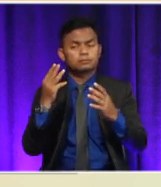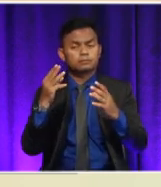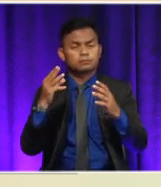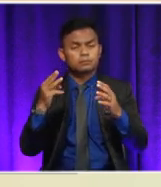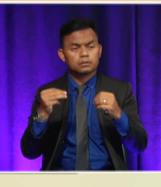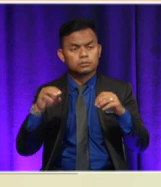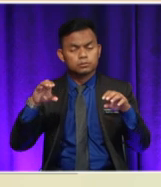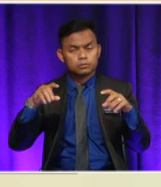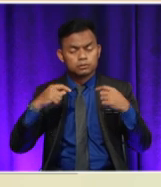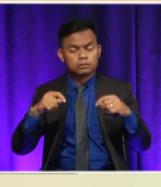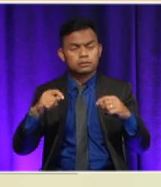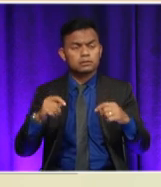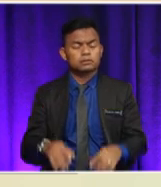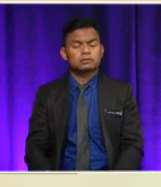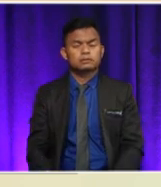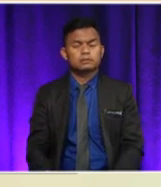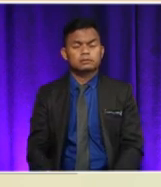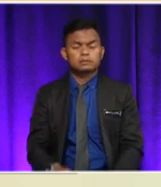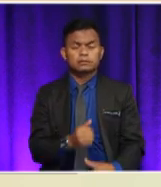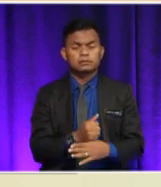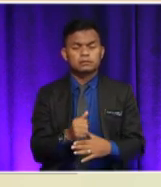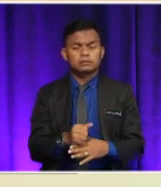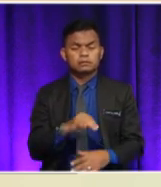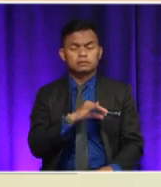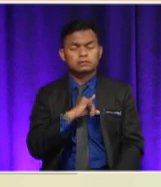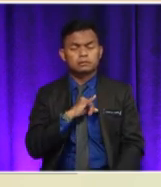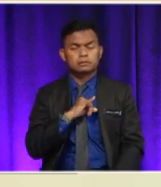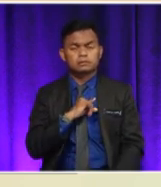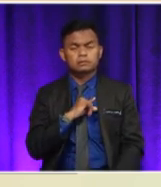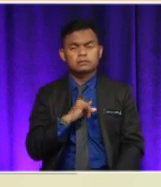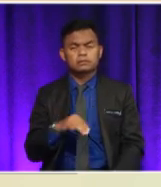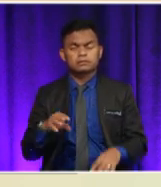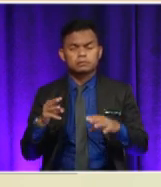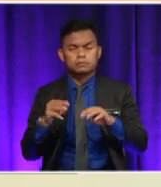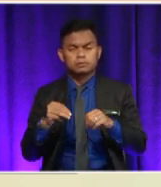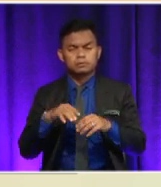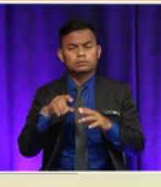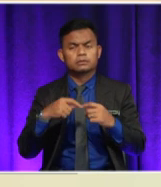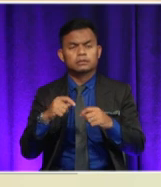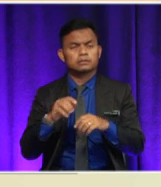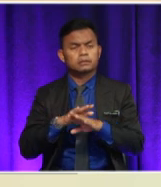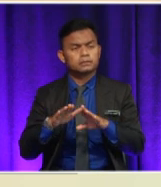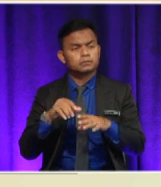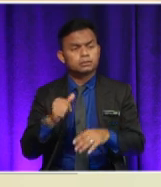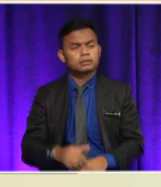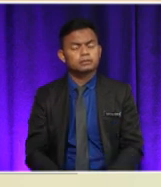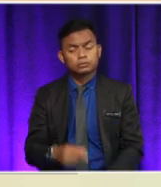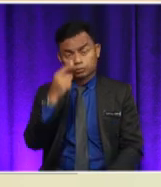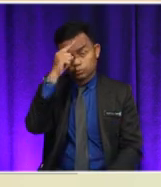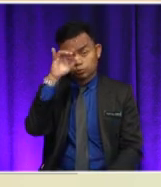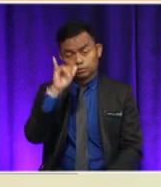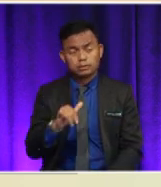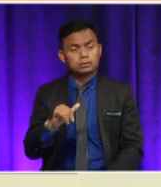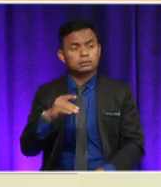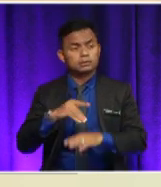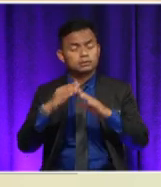as I, or I would not dare to, and this is because. Okay, so for viewers at home, you can also use these phrases